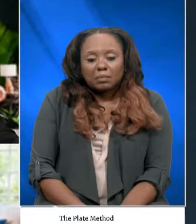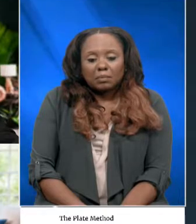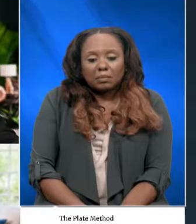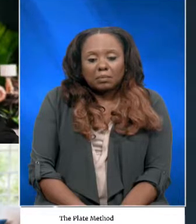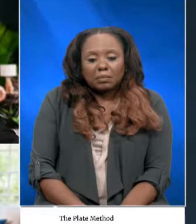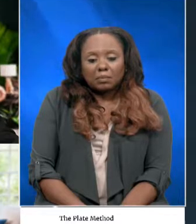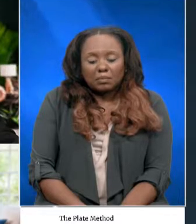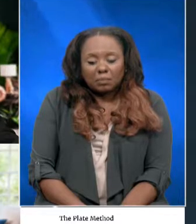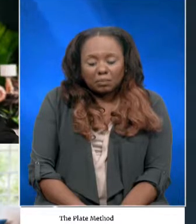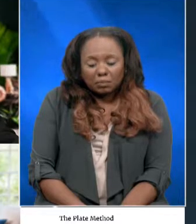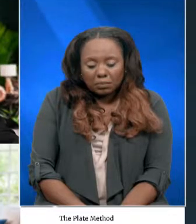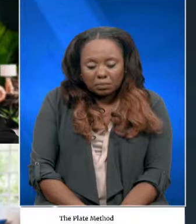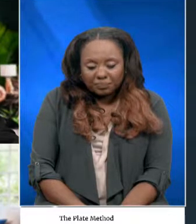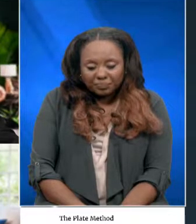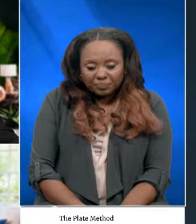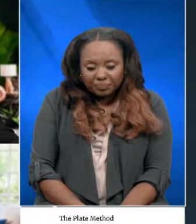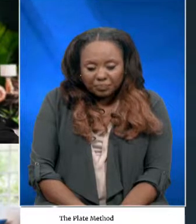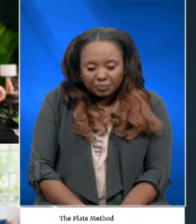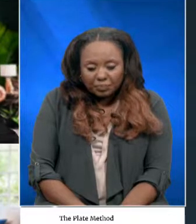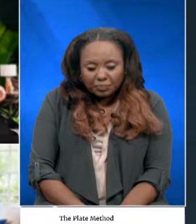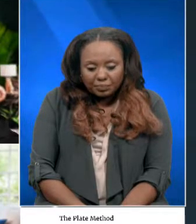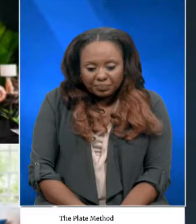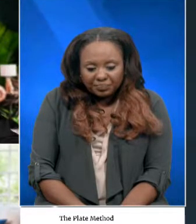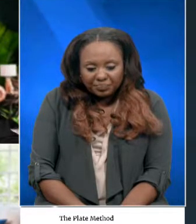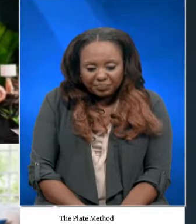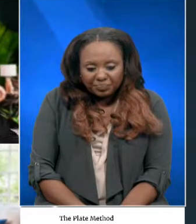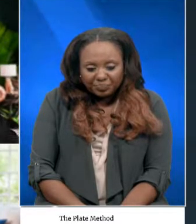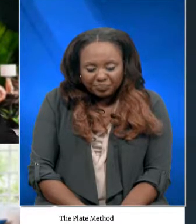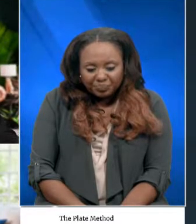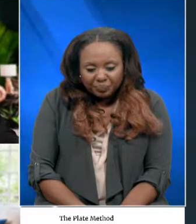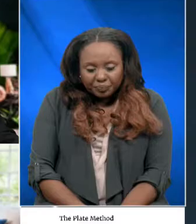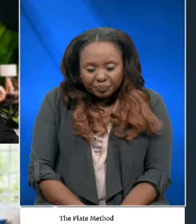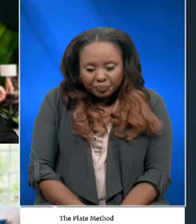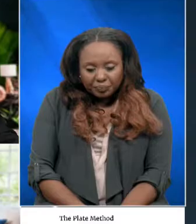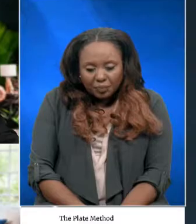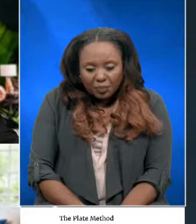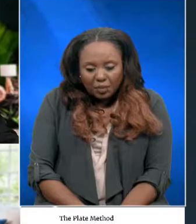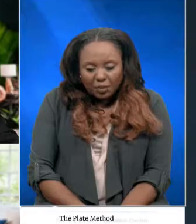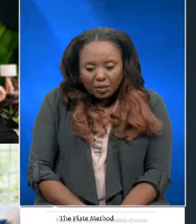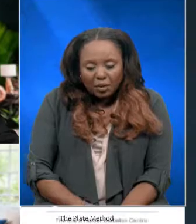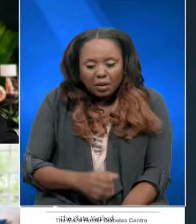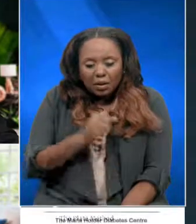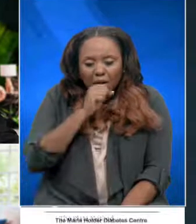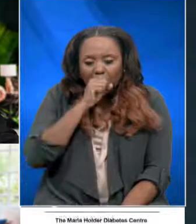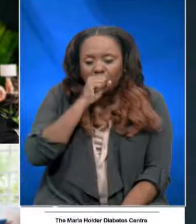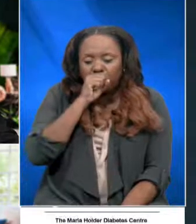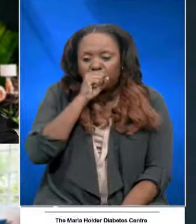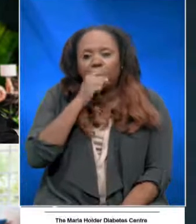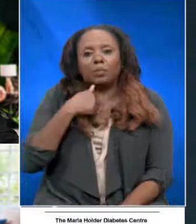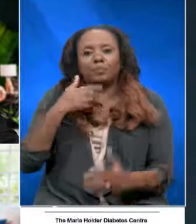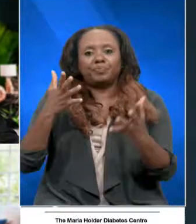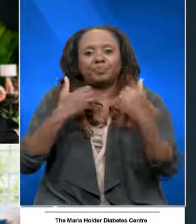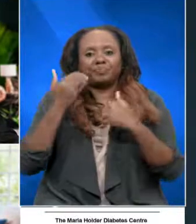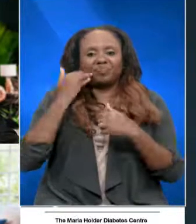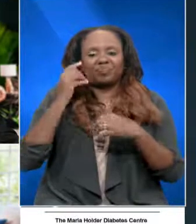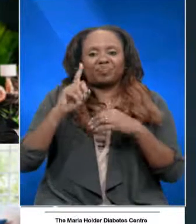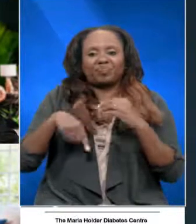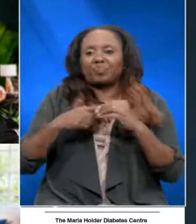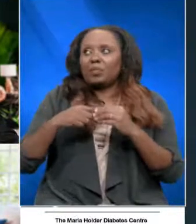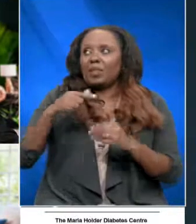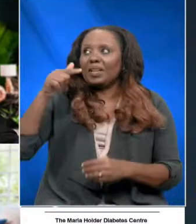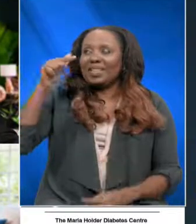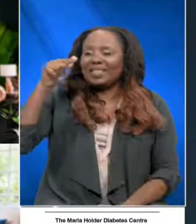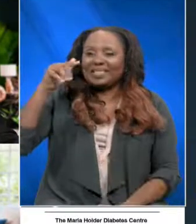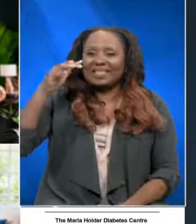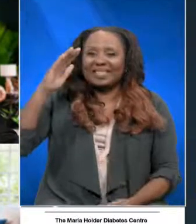she was saying that we need less than 1 gram of sugar per day. We need less